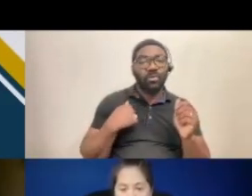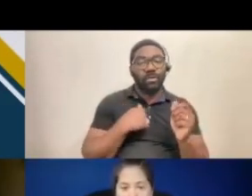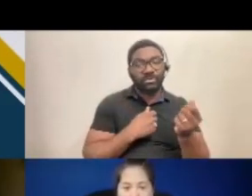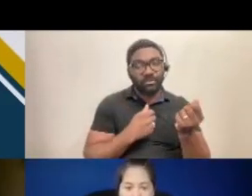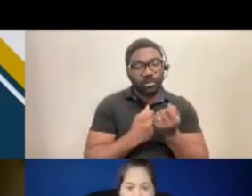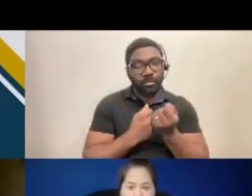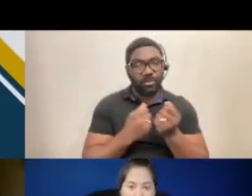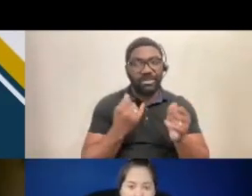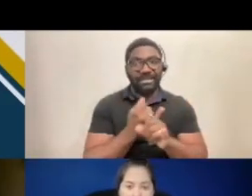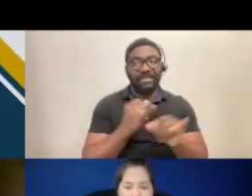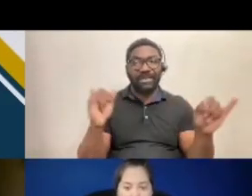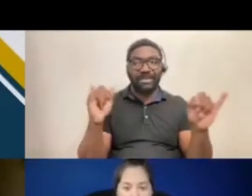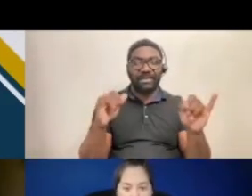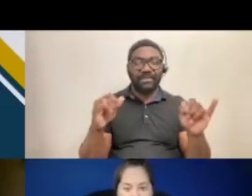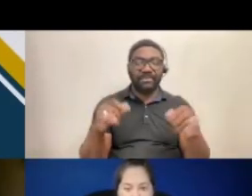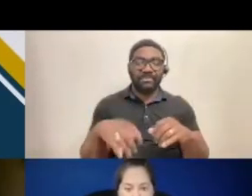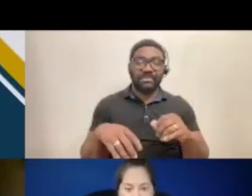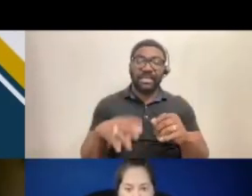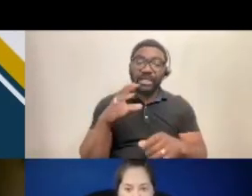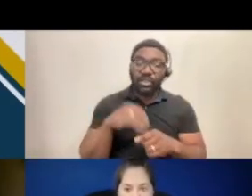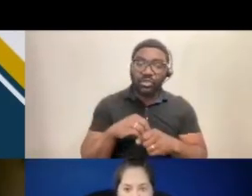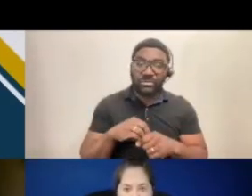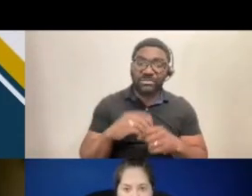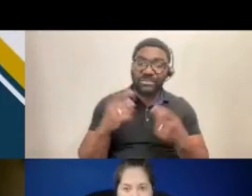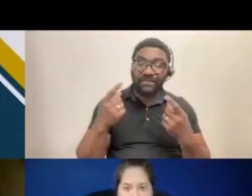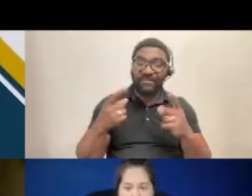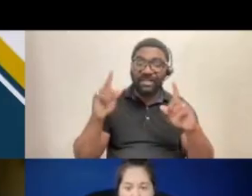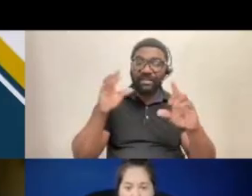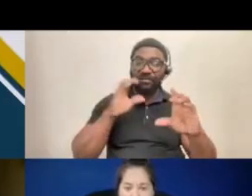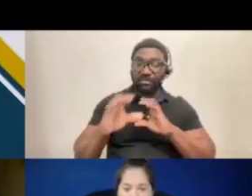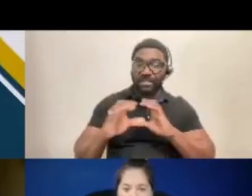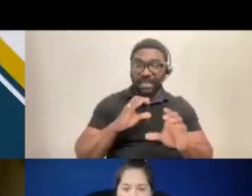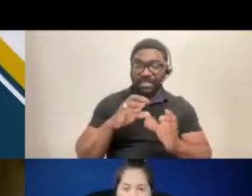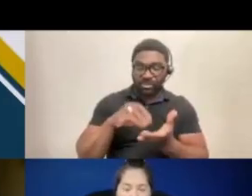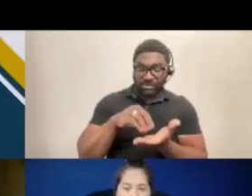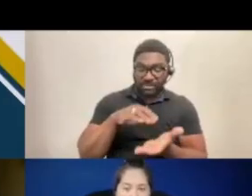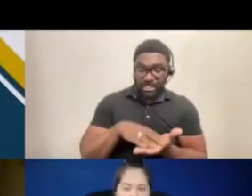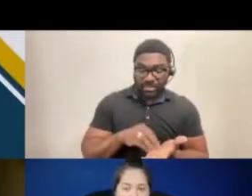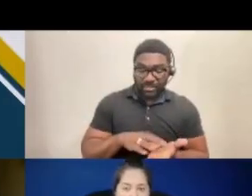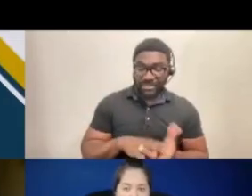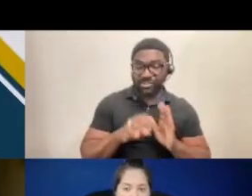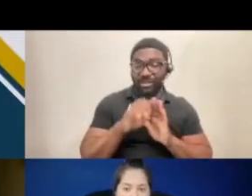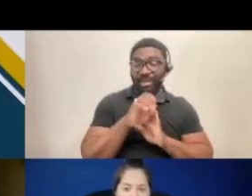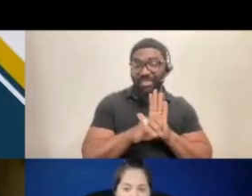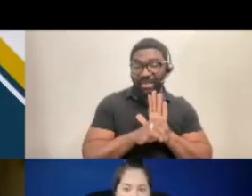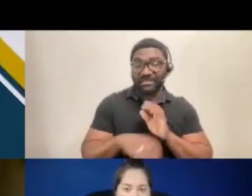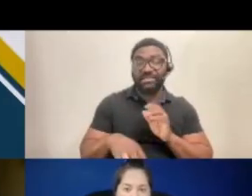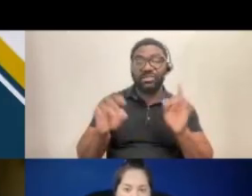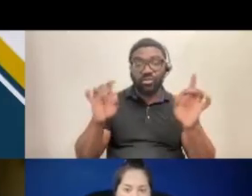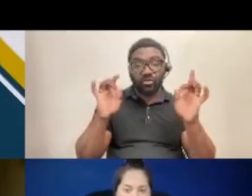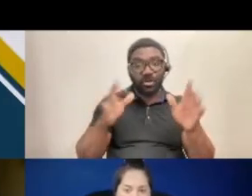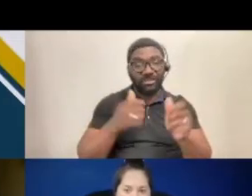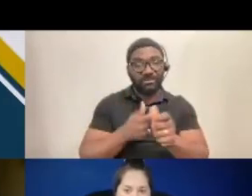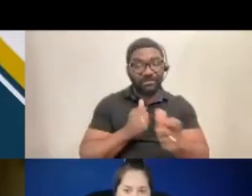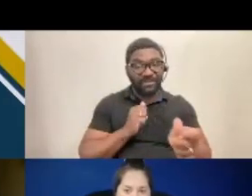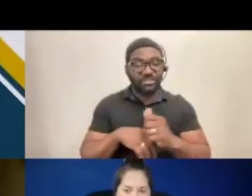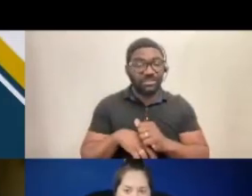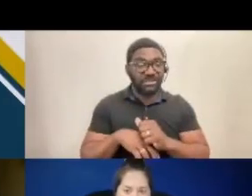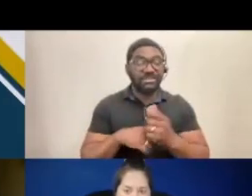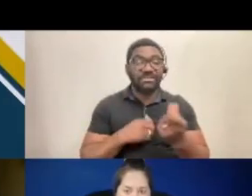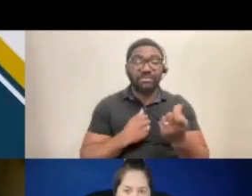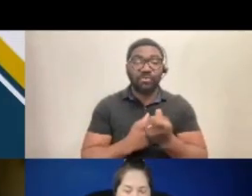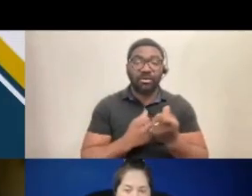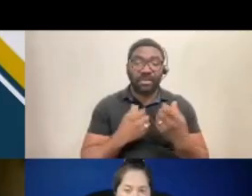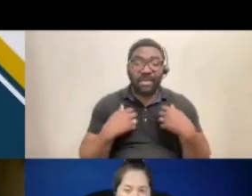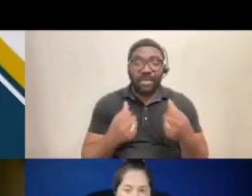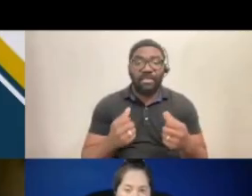and inclusion, effective communication, documentation and ethics, crisis prevention, supporting health and